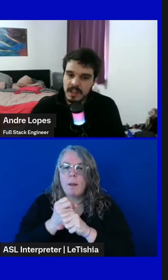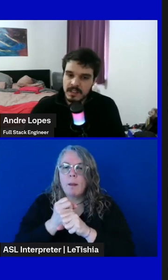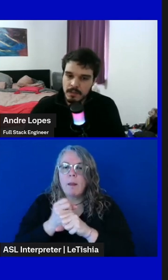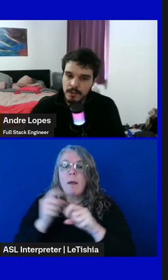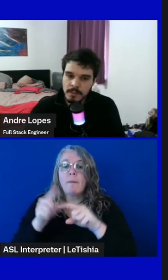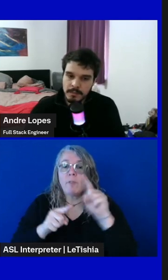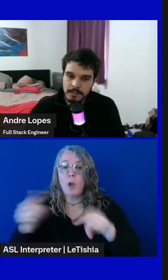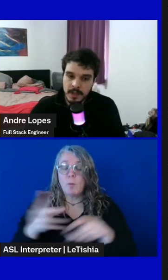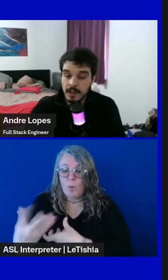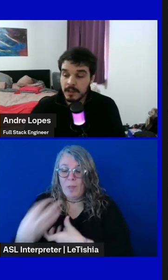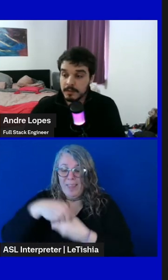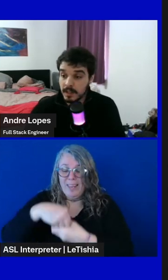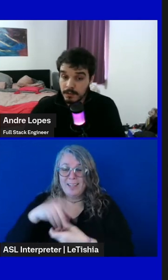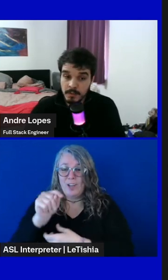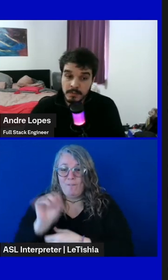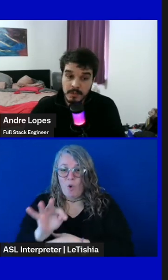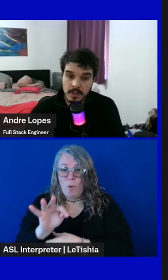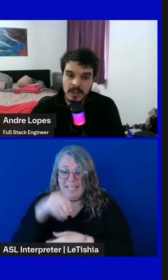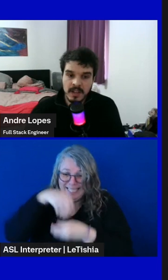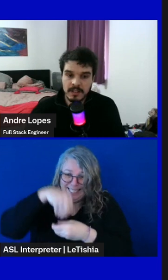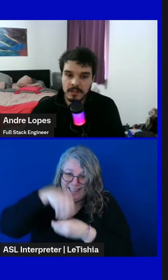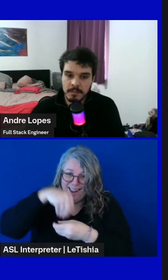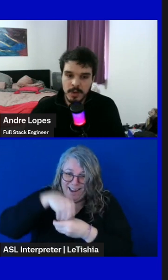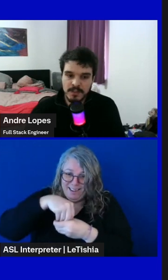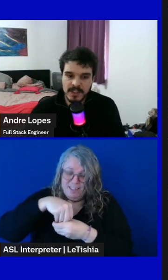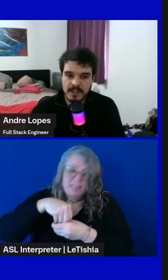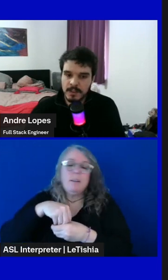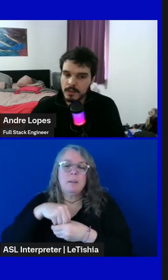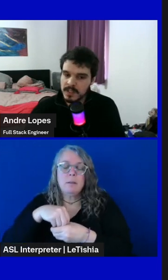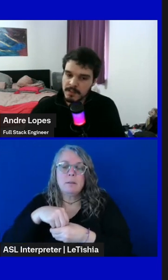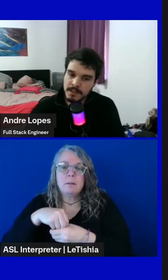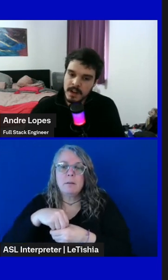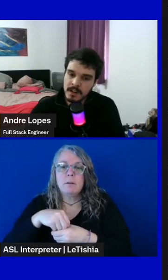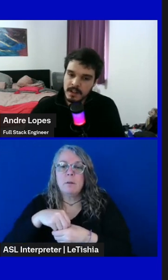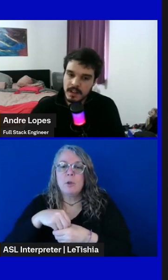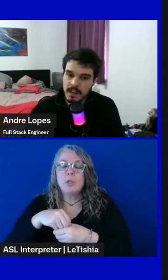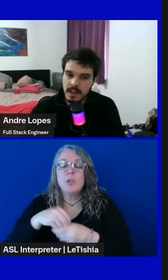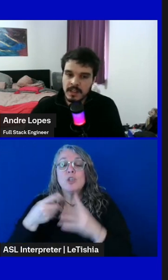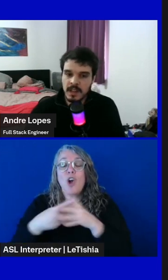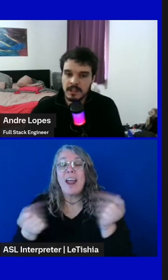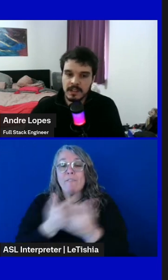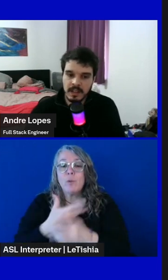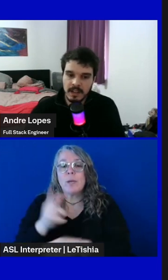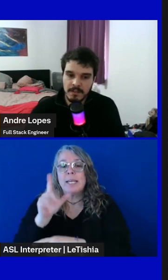variables inside Terraform, you can prefix everything with tfvar